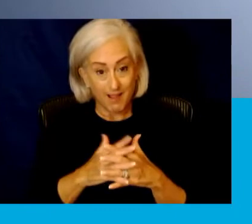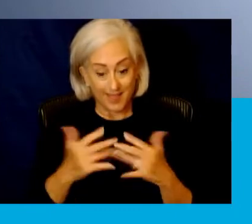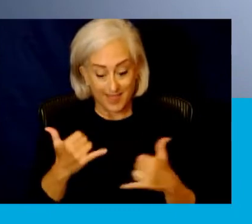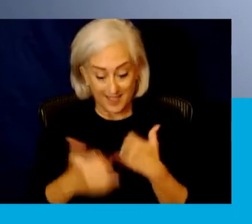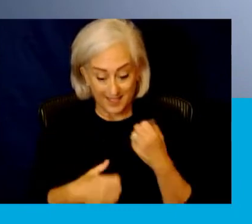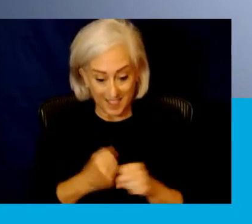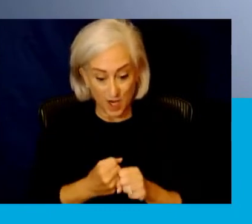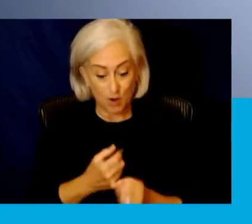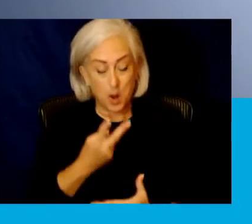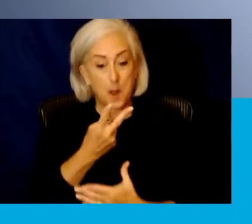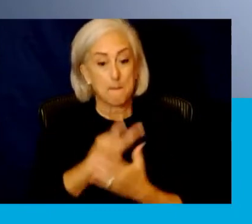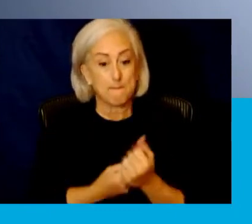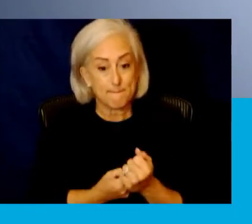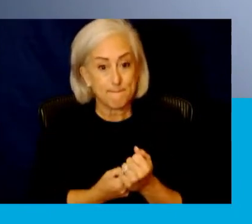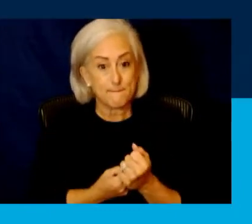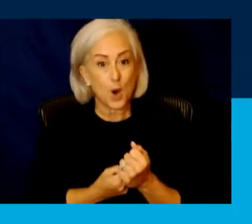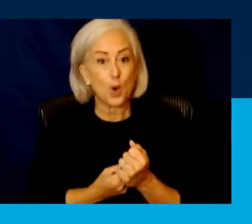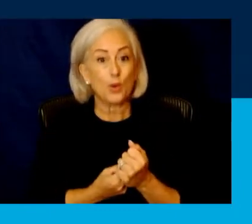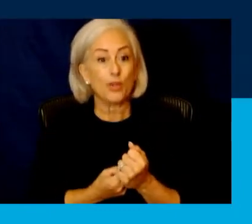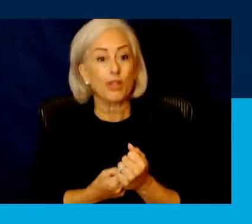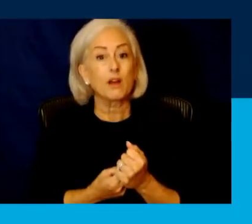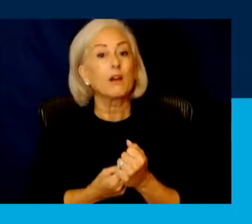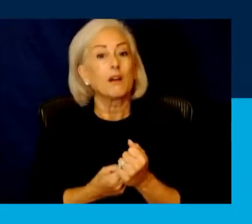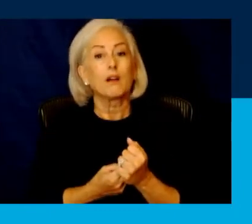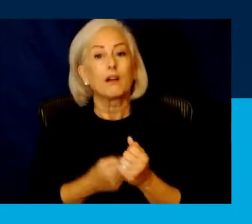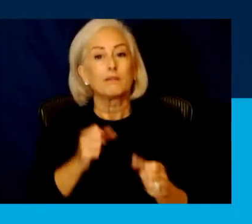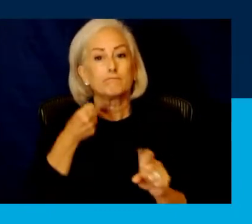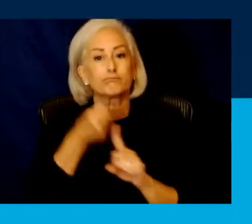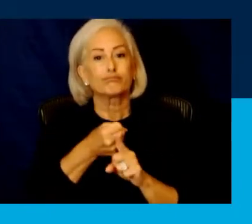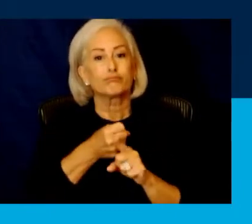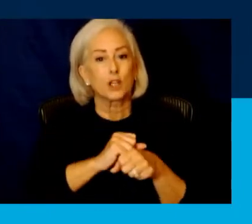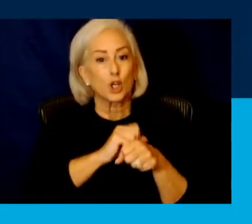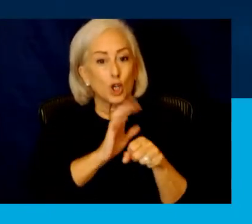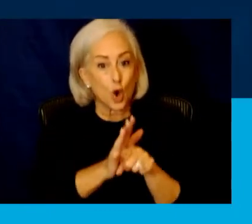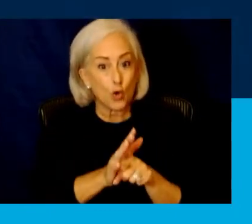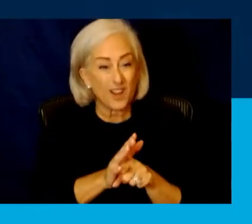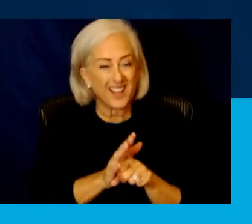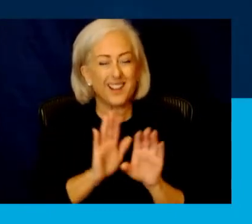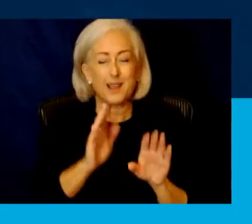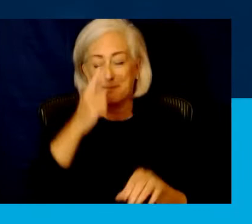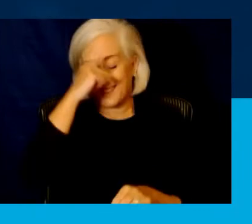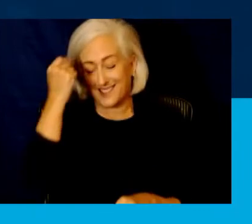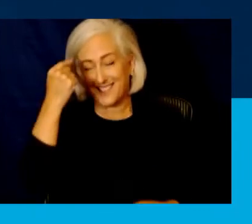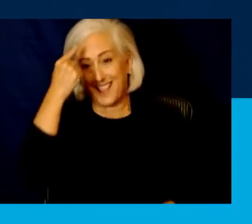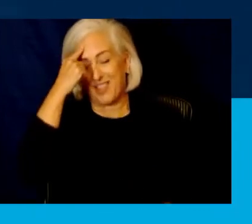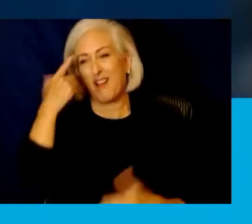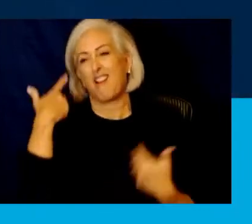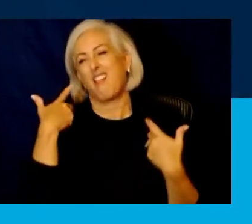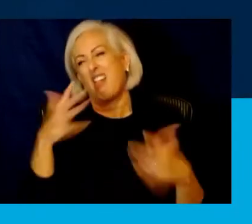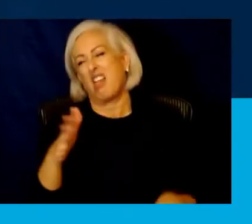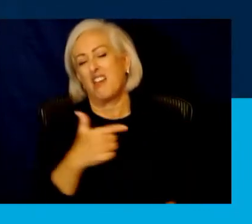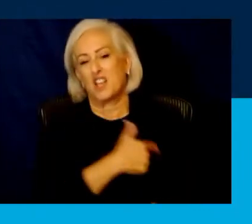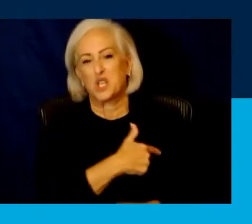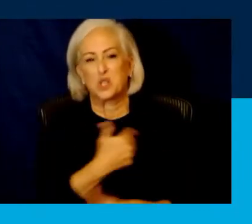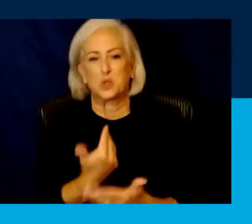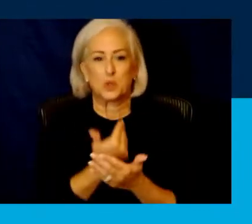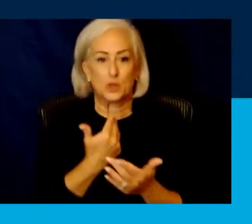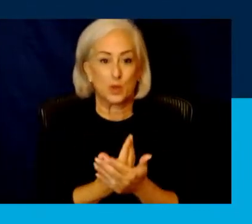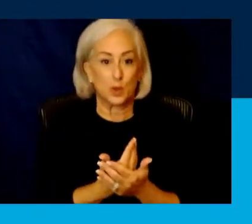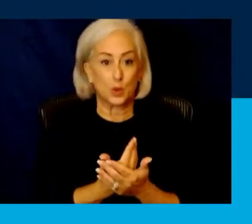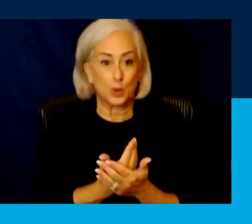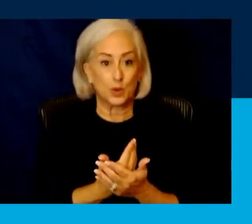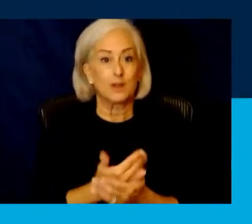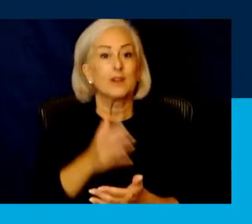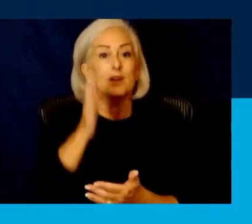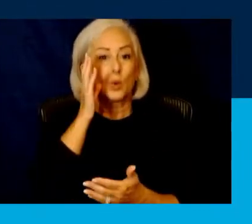thinking the vaccine was too new. In a special encore episode, we'll go back and meet them and find out how that decision